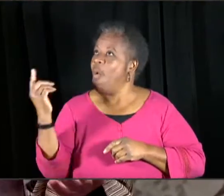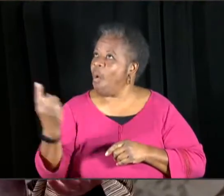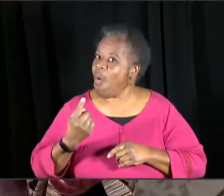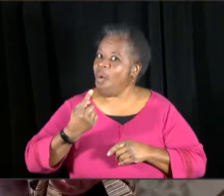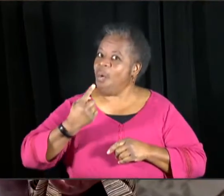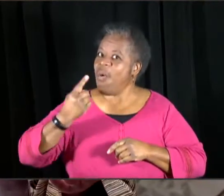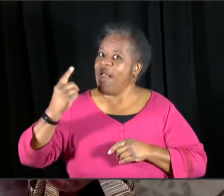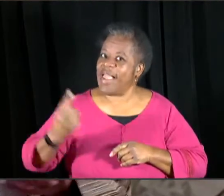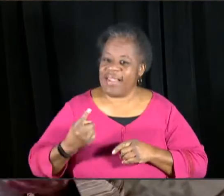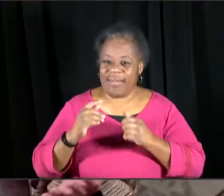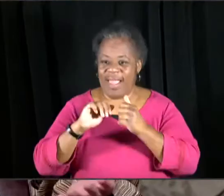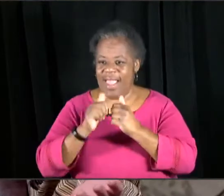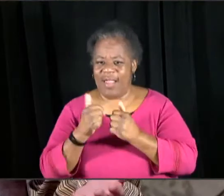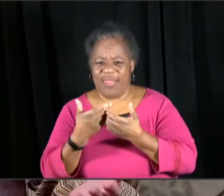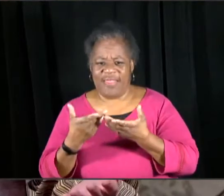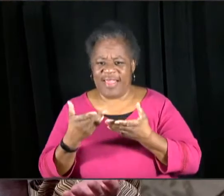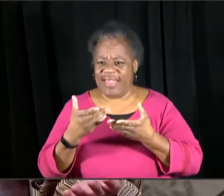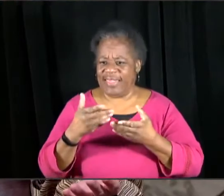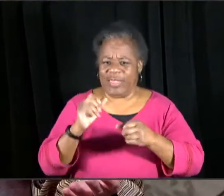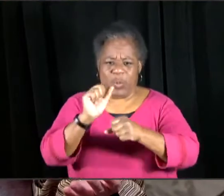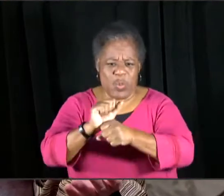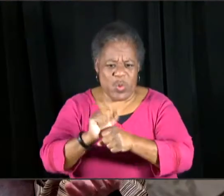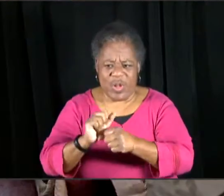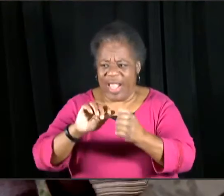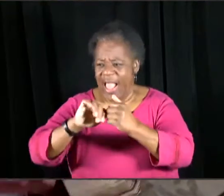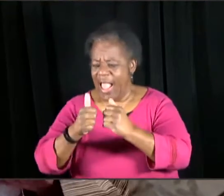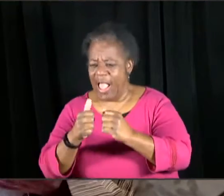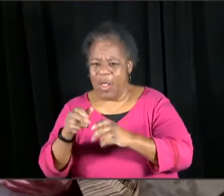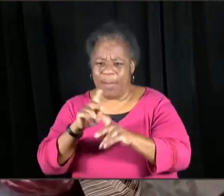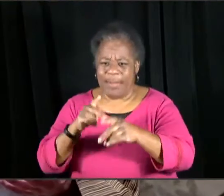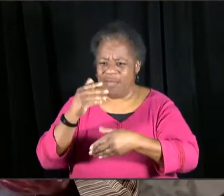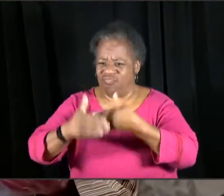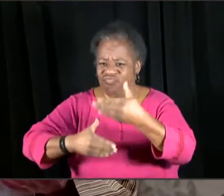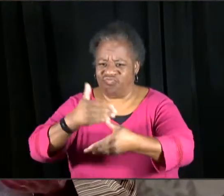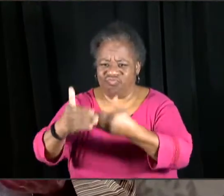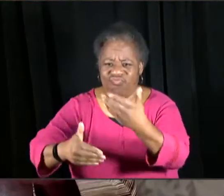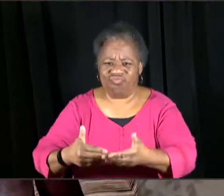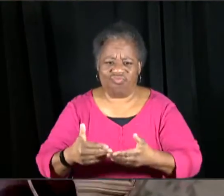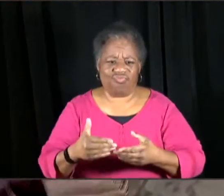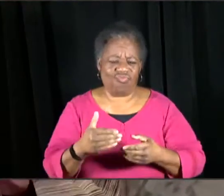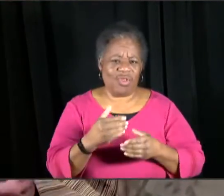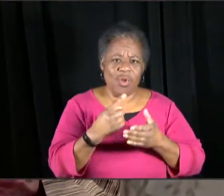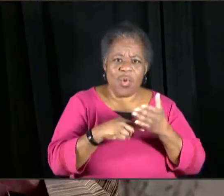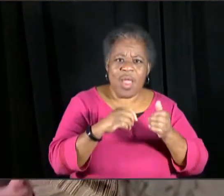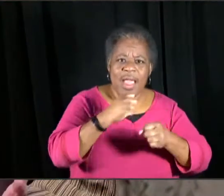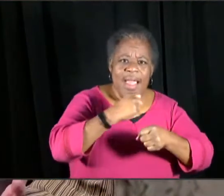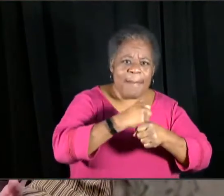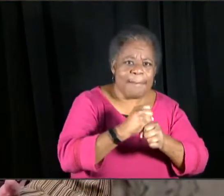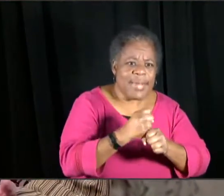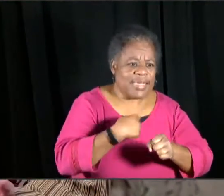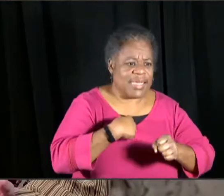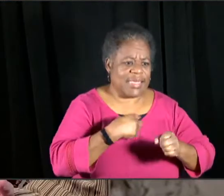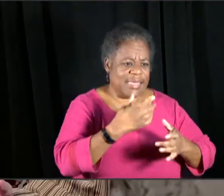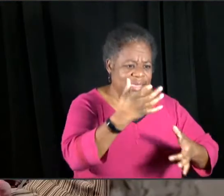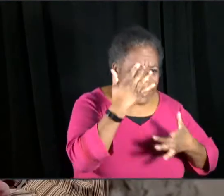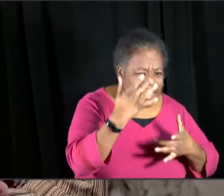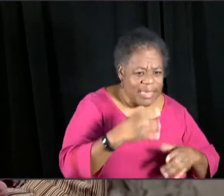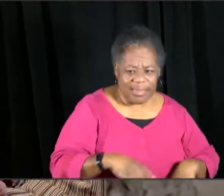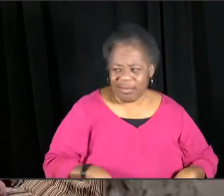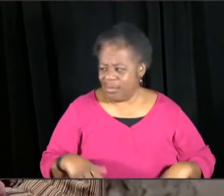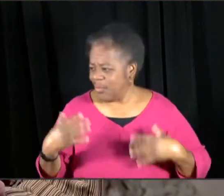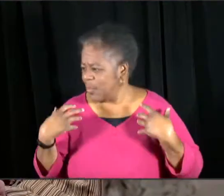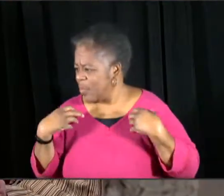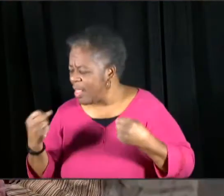about how things work, how people work, what makes us sick, and what makes us well.